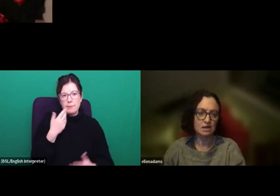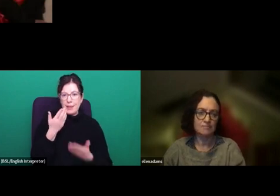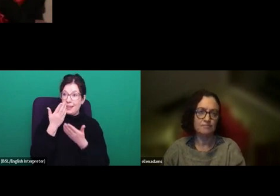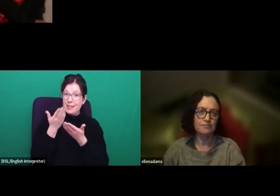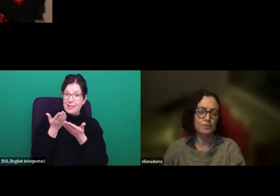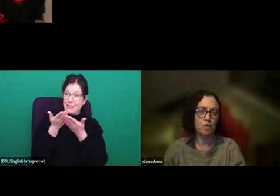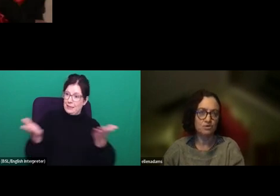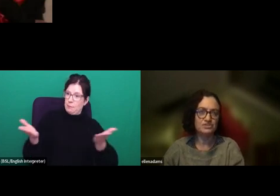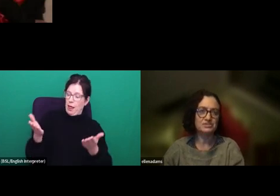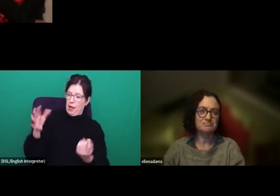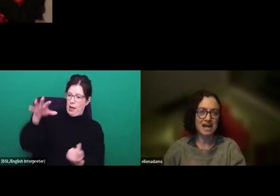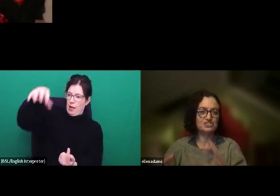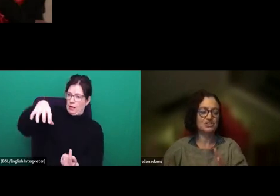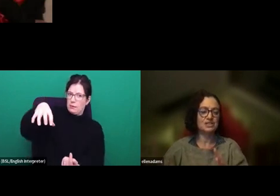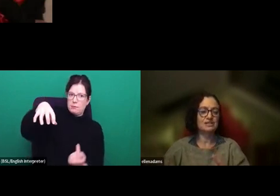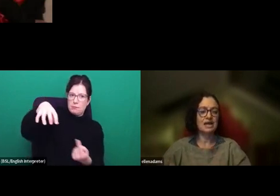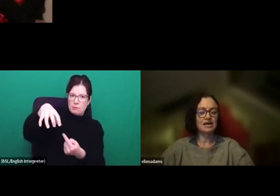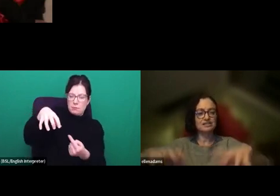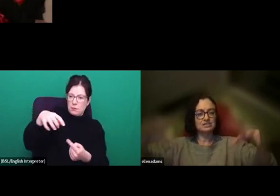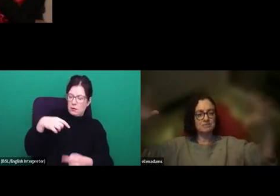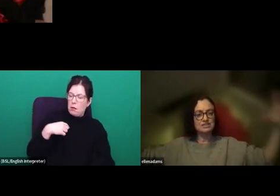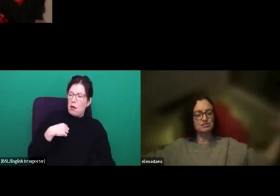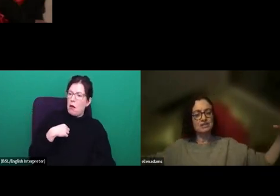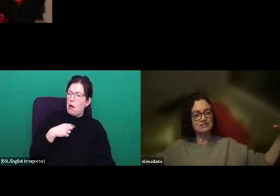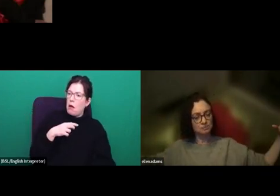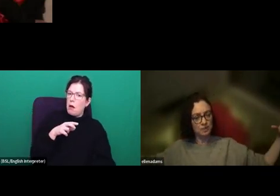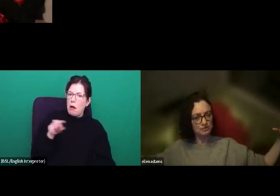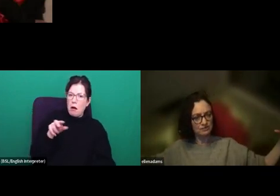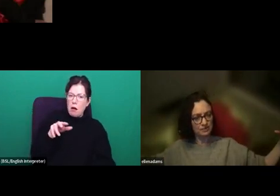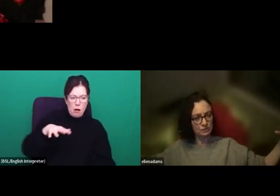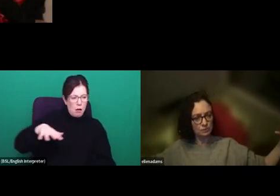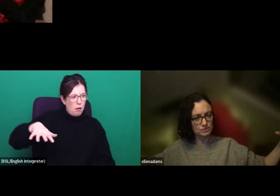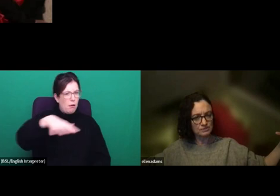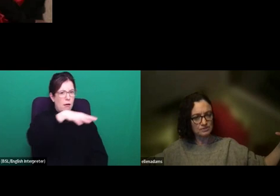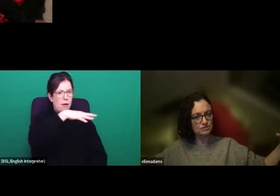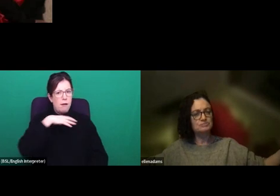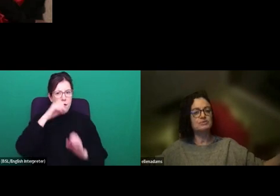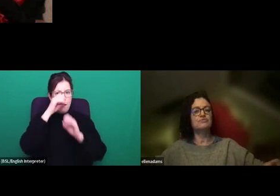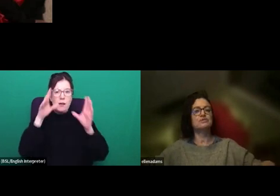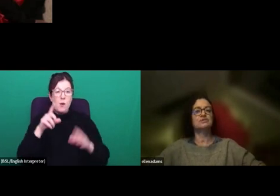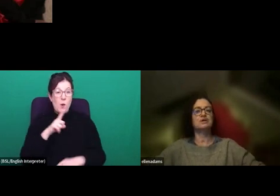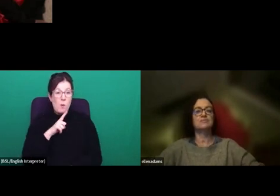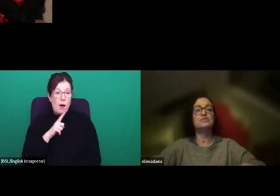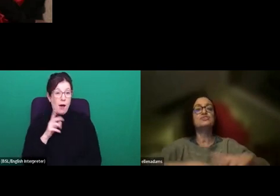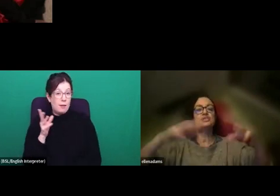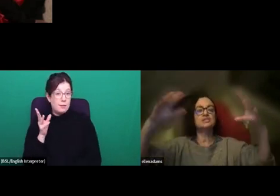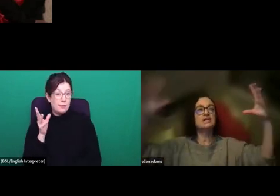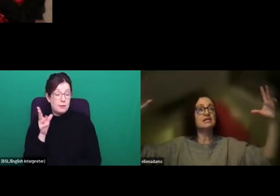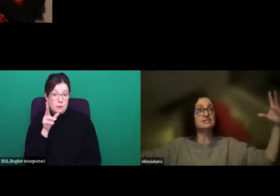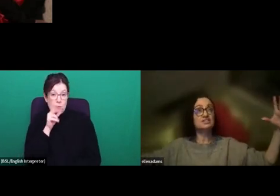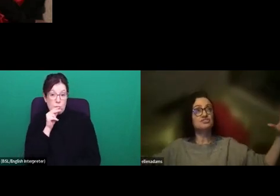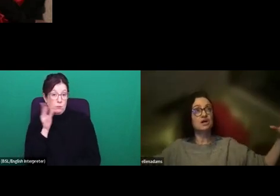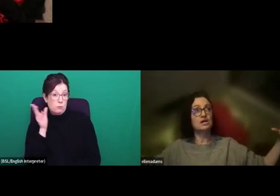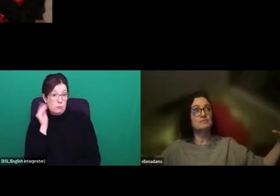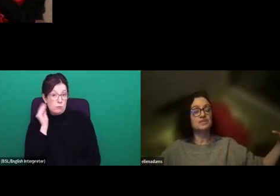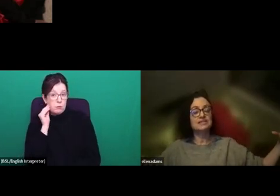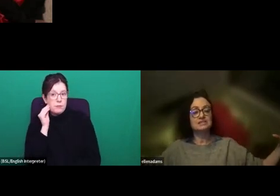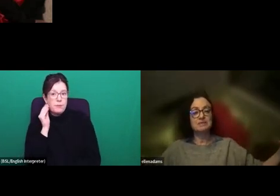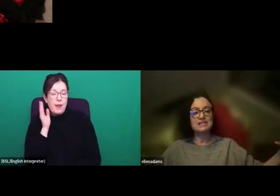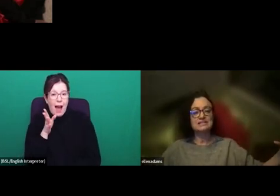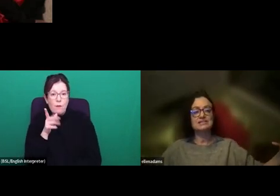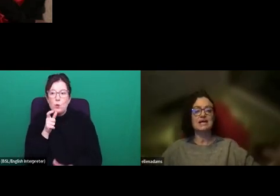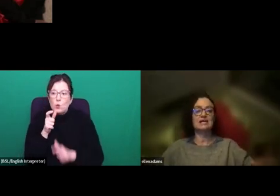displayed, what's actually there, the space you're in. So when you're giving an audio description, for example, you should